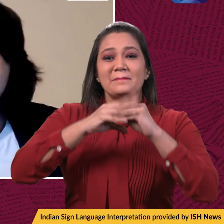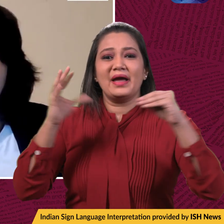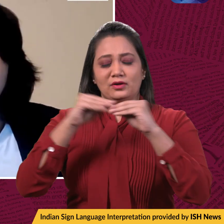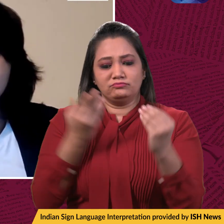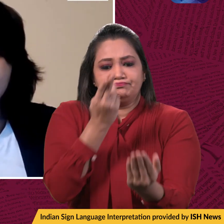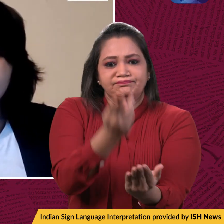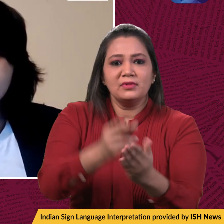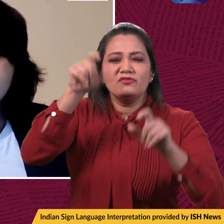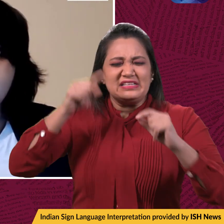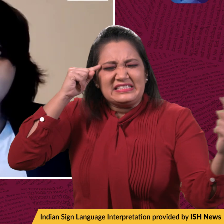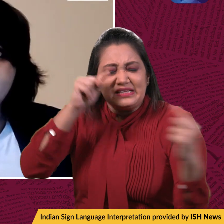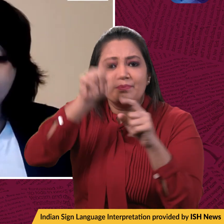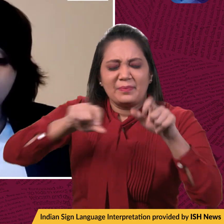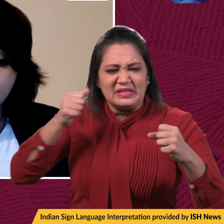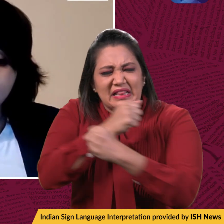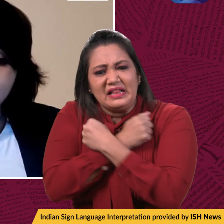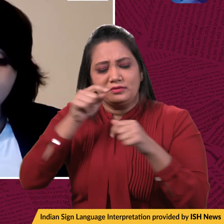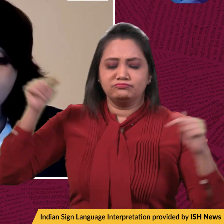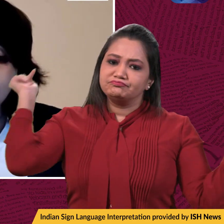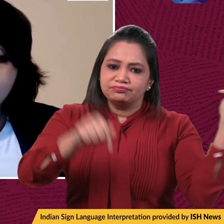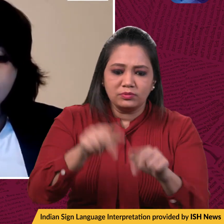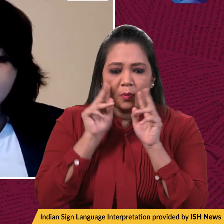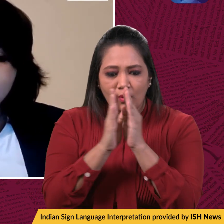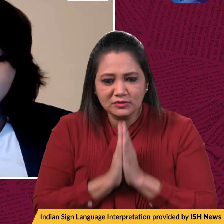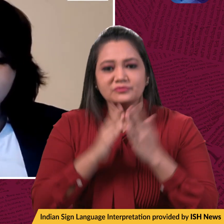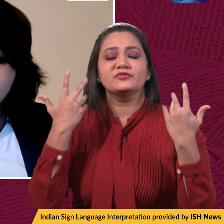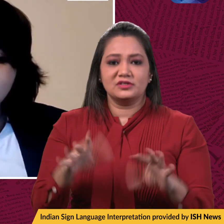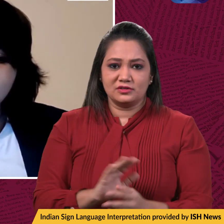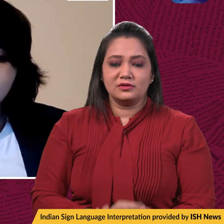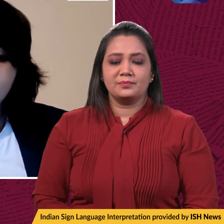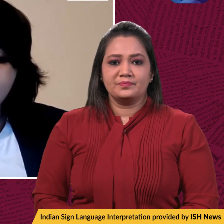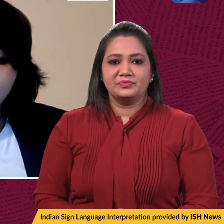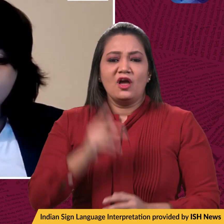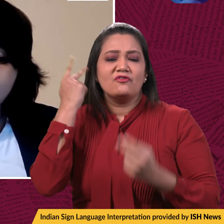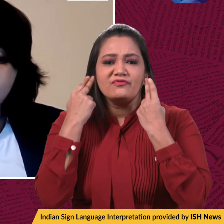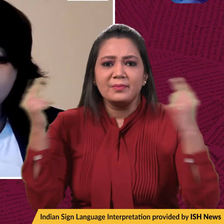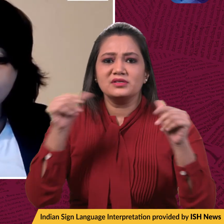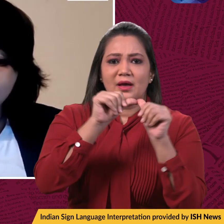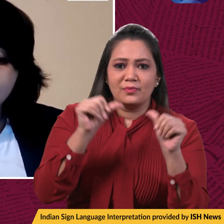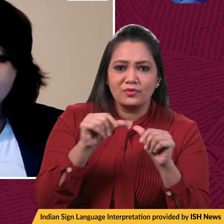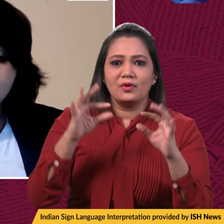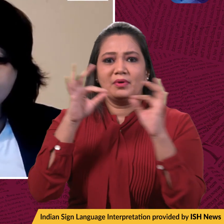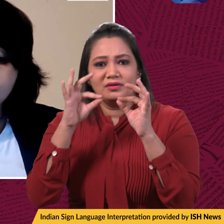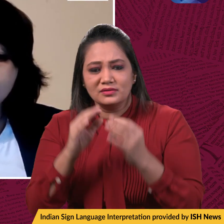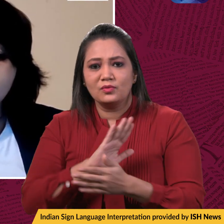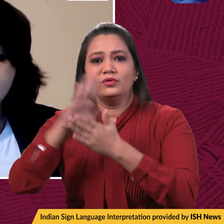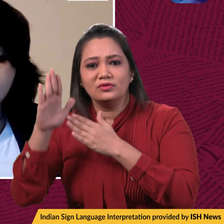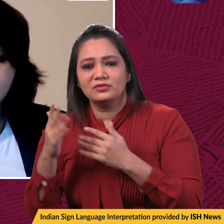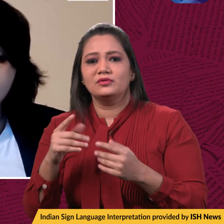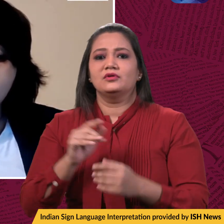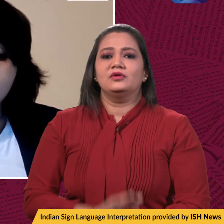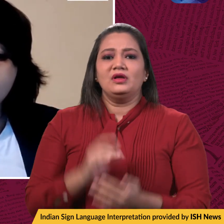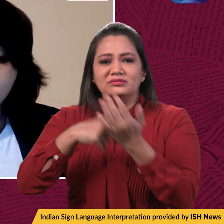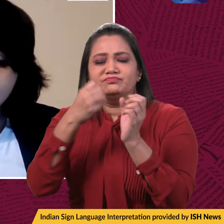so his fans and followers can pay homage as well. Some of his famous films are Appu, Bettada Hoovu, Huduguru,